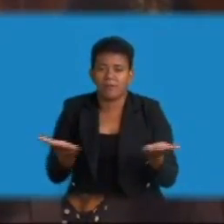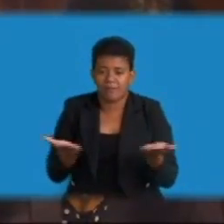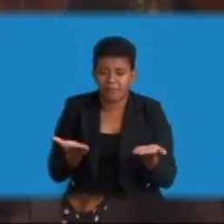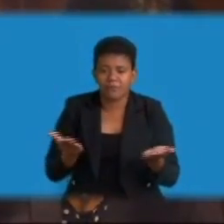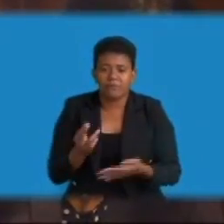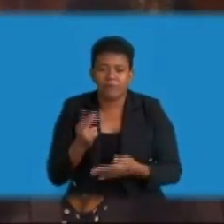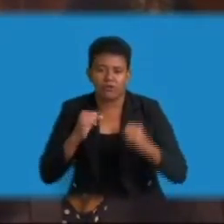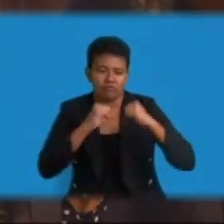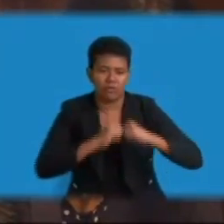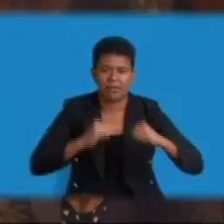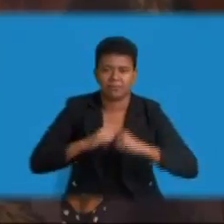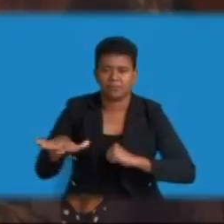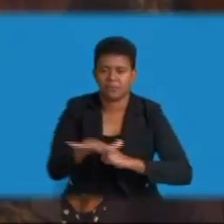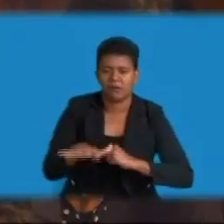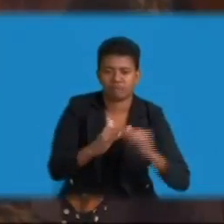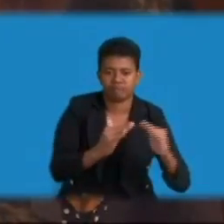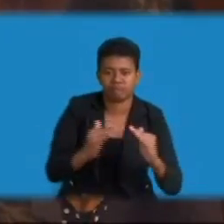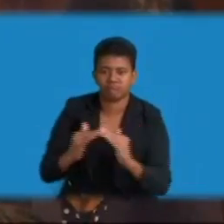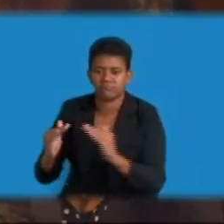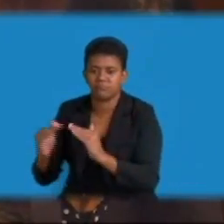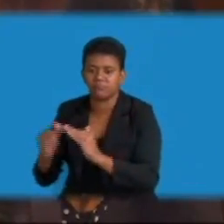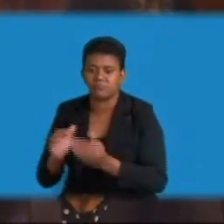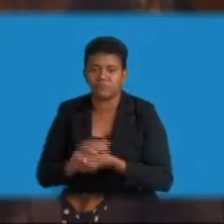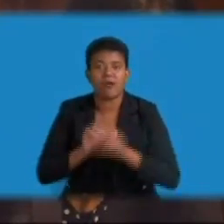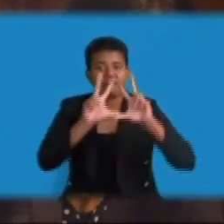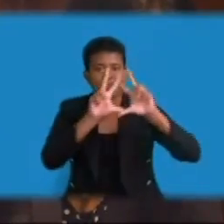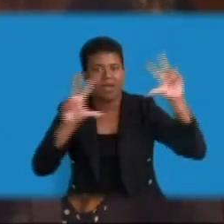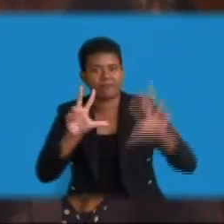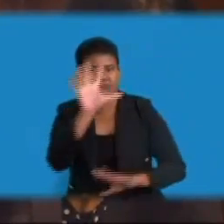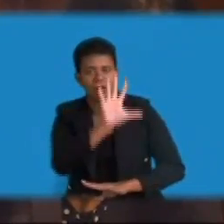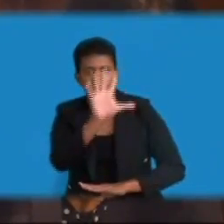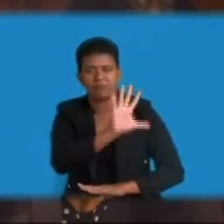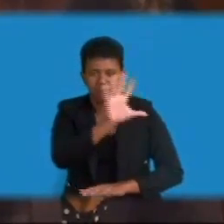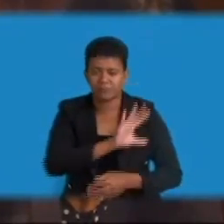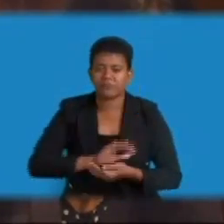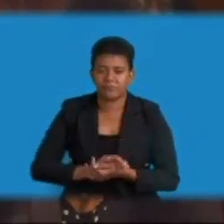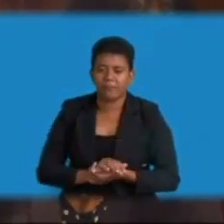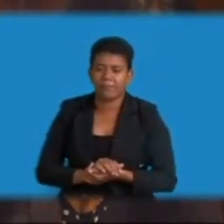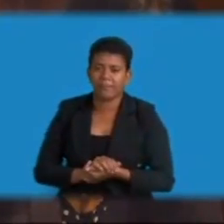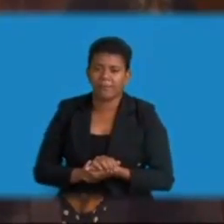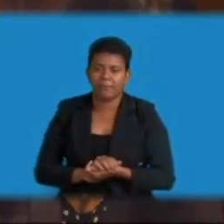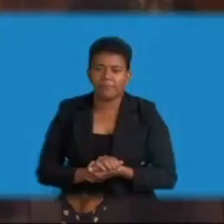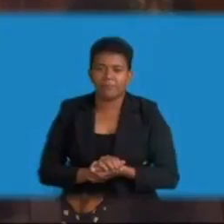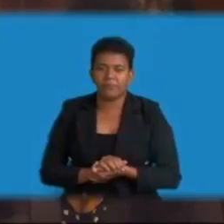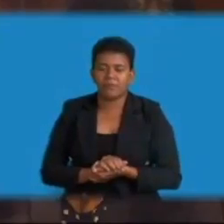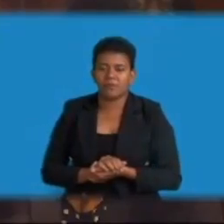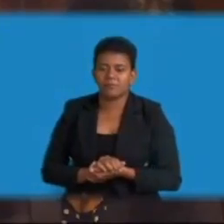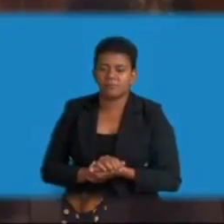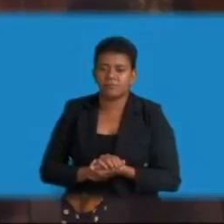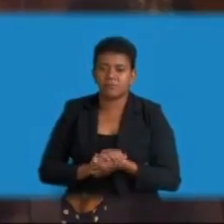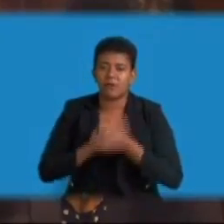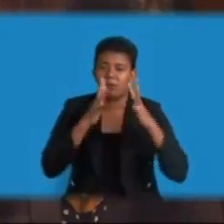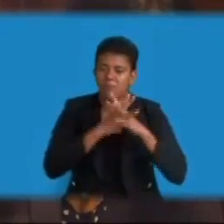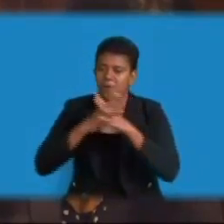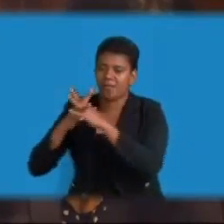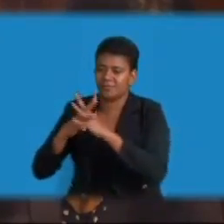of Vitandram, Bodha, Valamusanga and Avua in Madhuata and Vanuatu. In the Western Division, 26